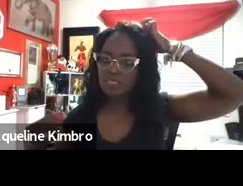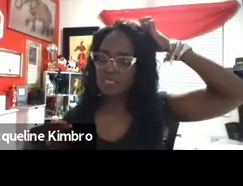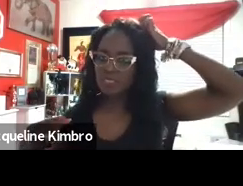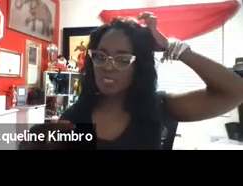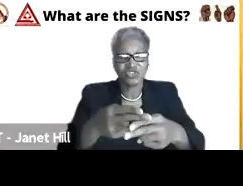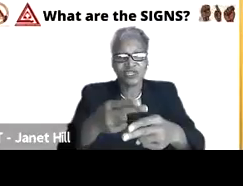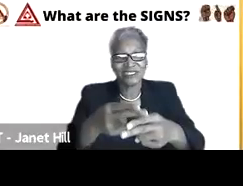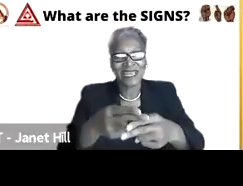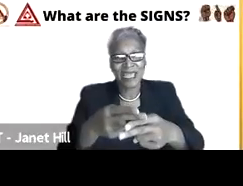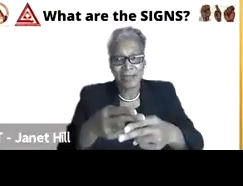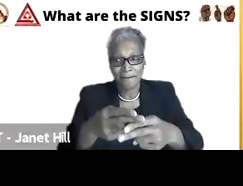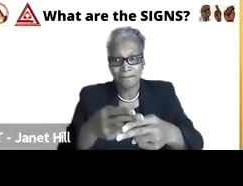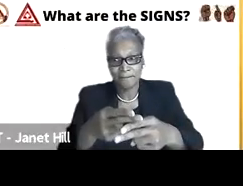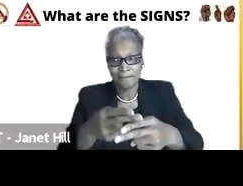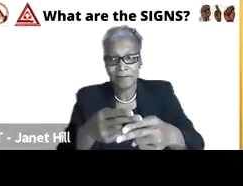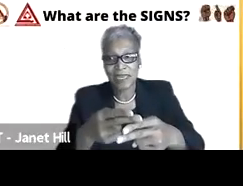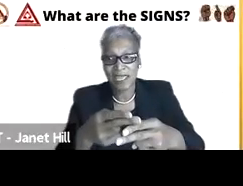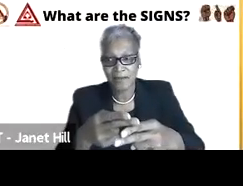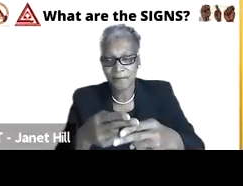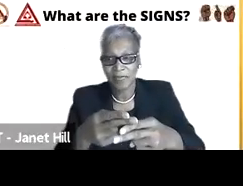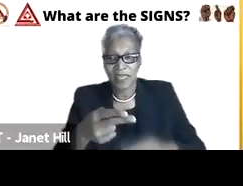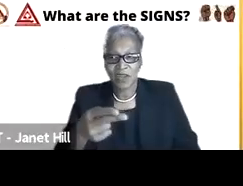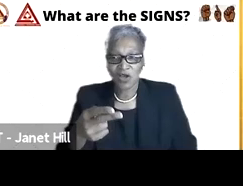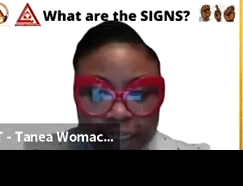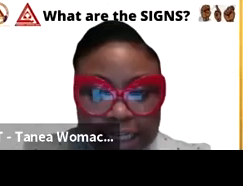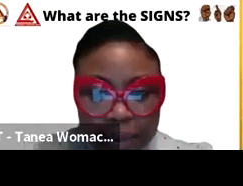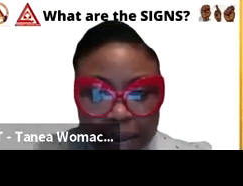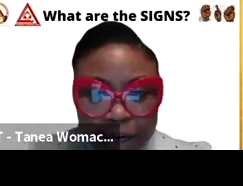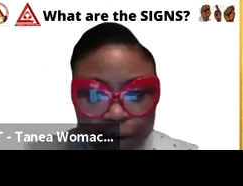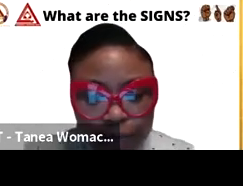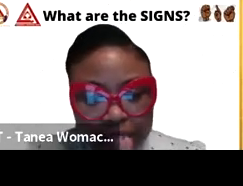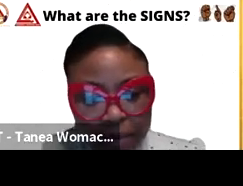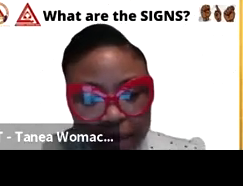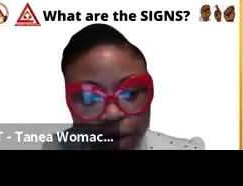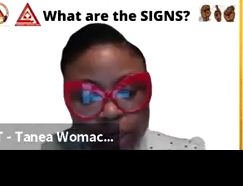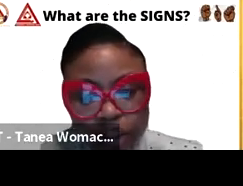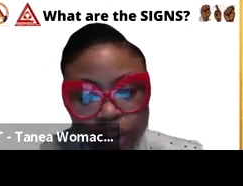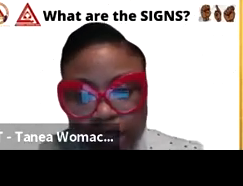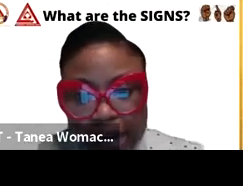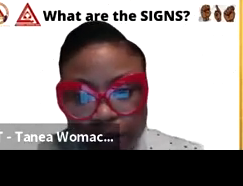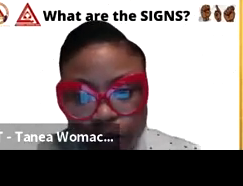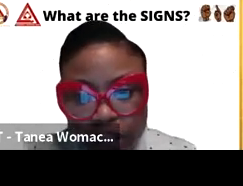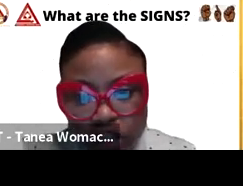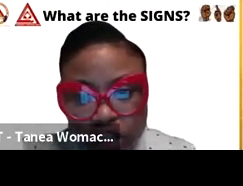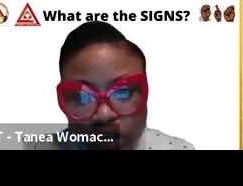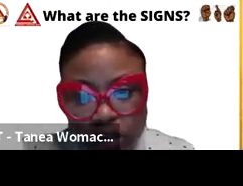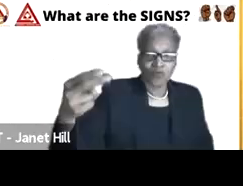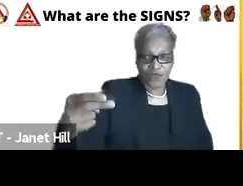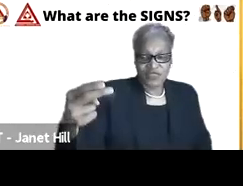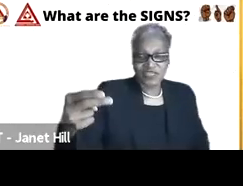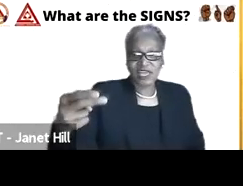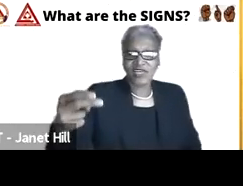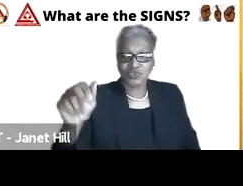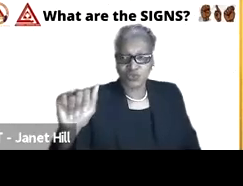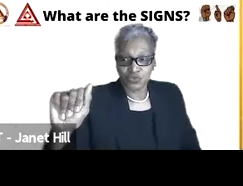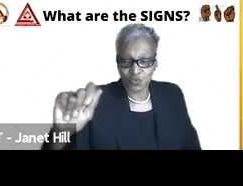H on top of H is name. Name. Now, and does it matter? Does it matter which goes on top of which? Well,